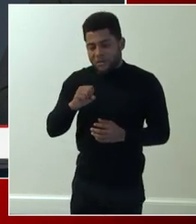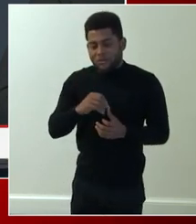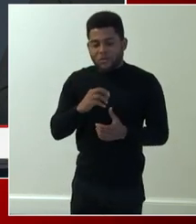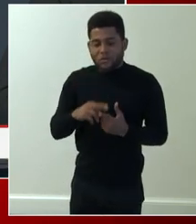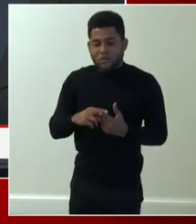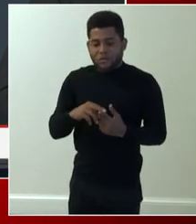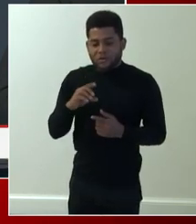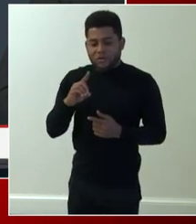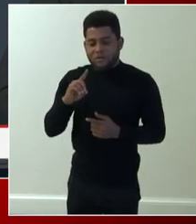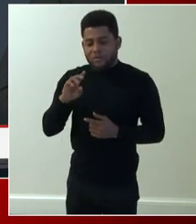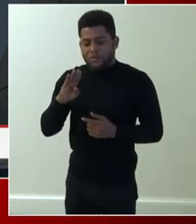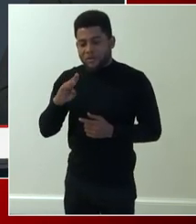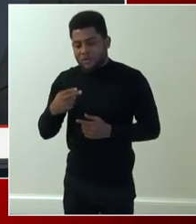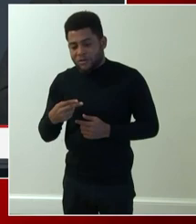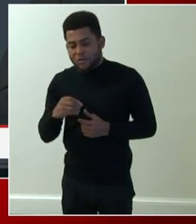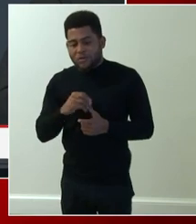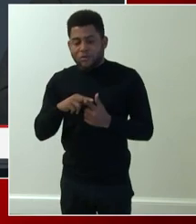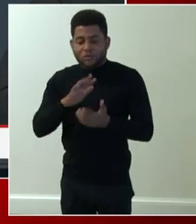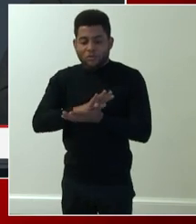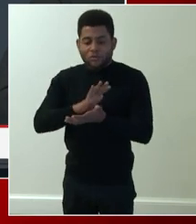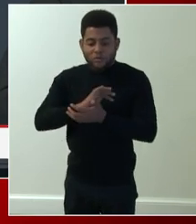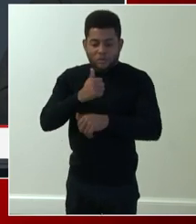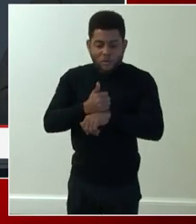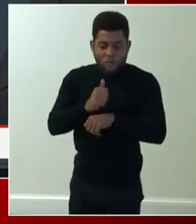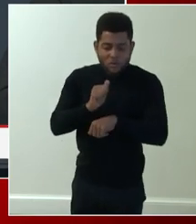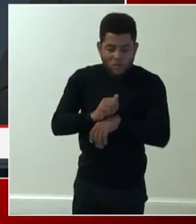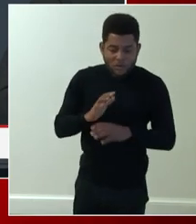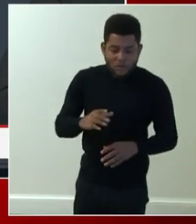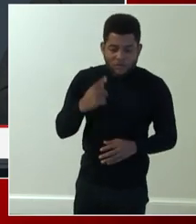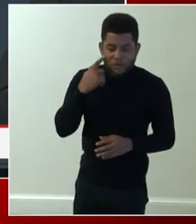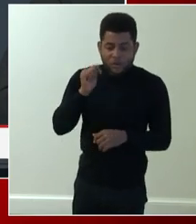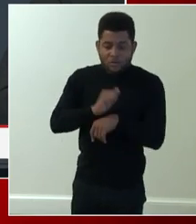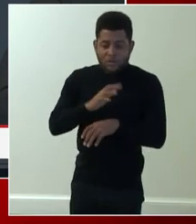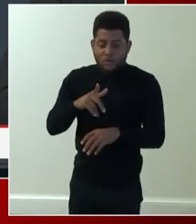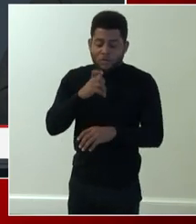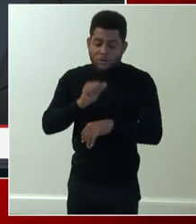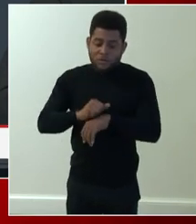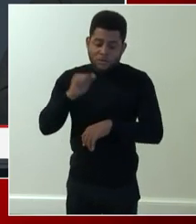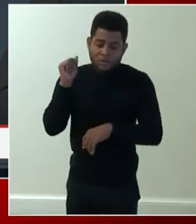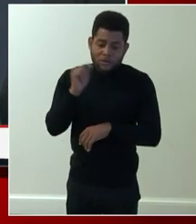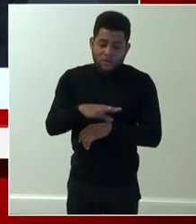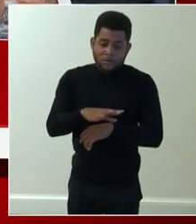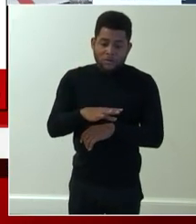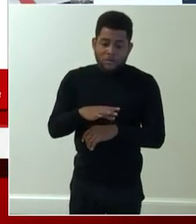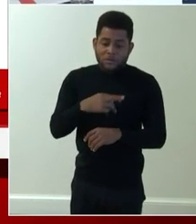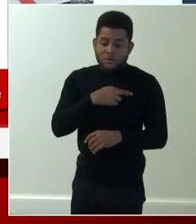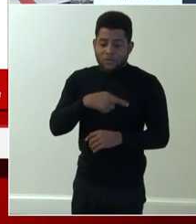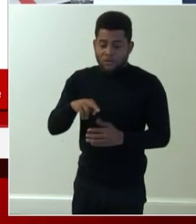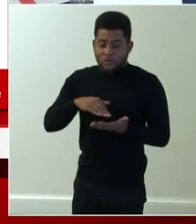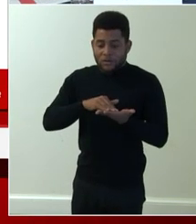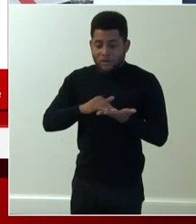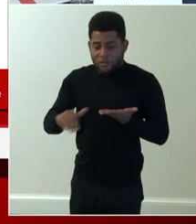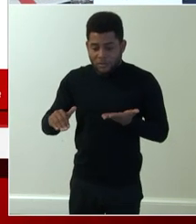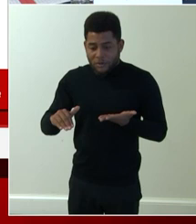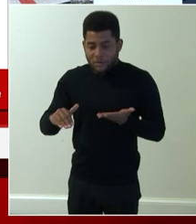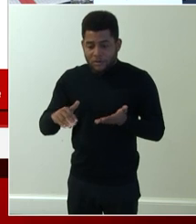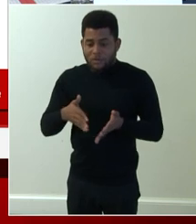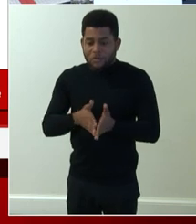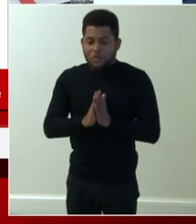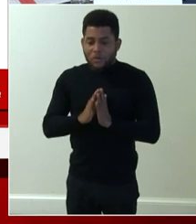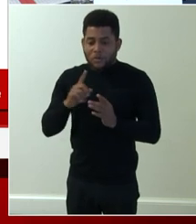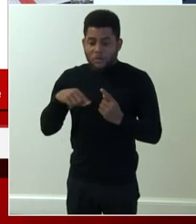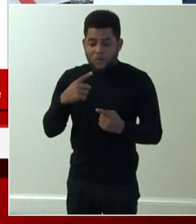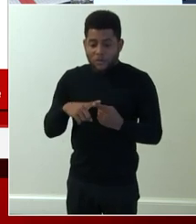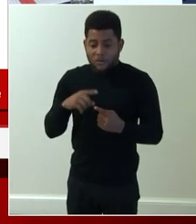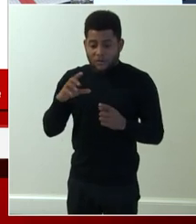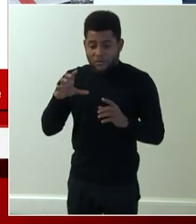they're school-based workers. For employees who submitted, we did get employees who submitted religious exemption requests when there was a test